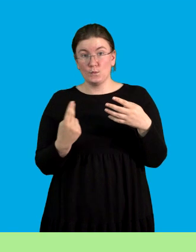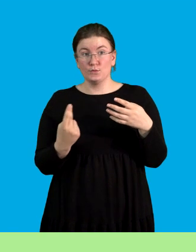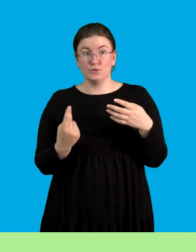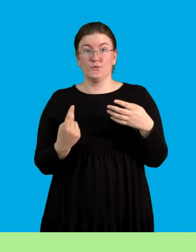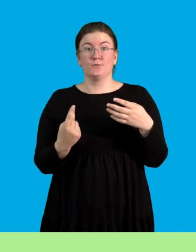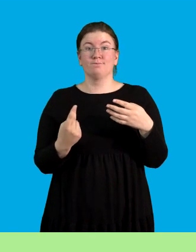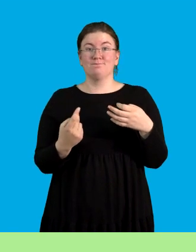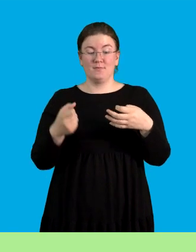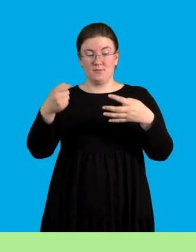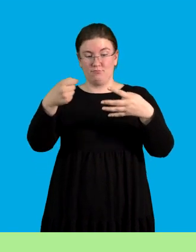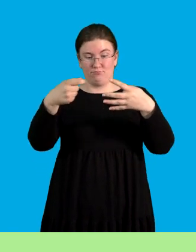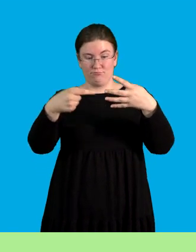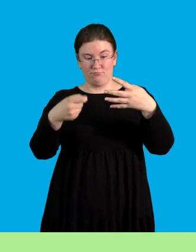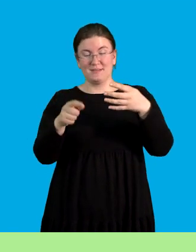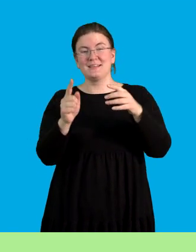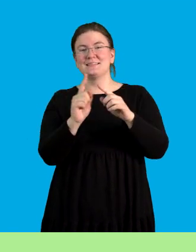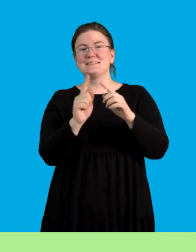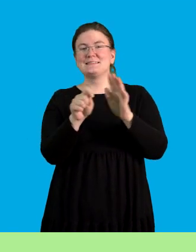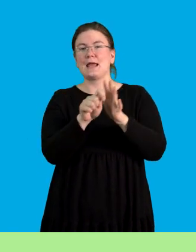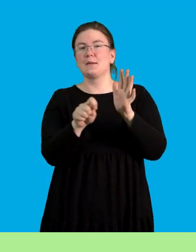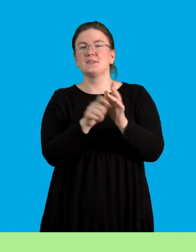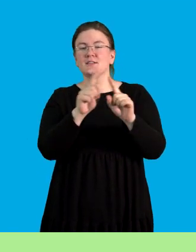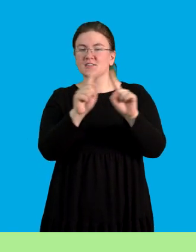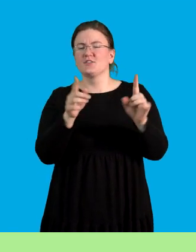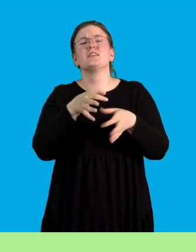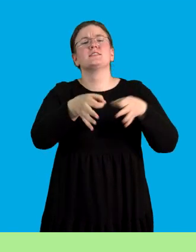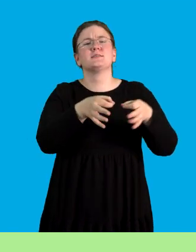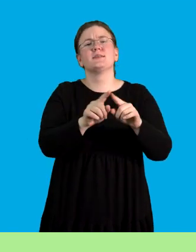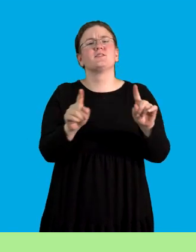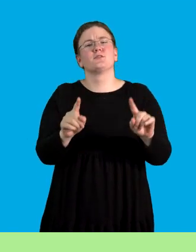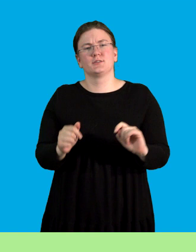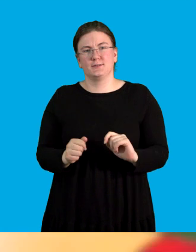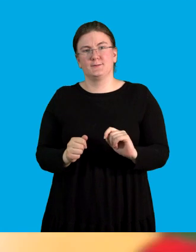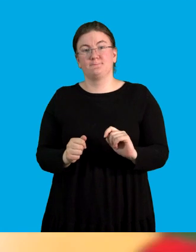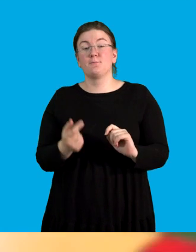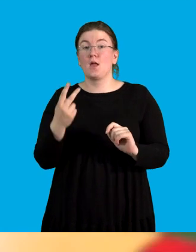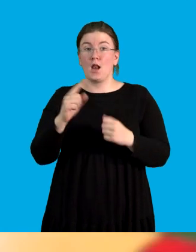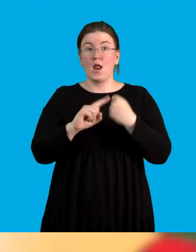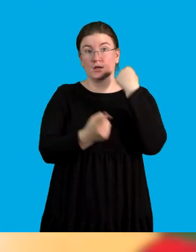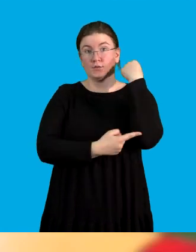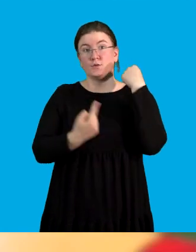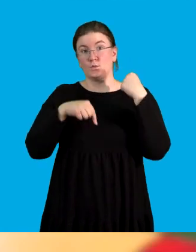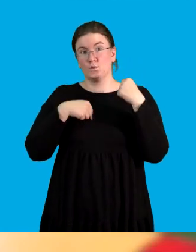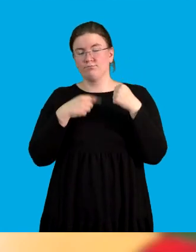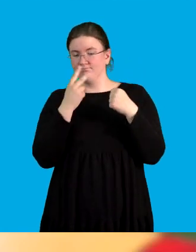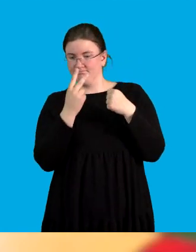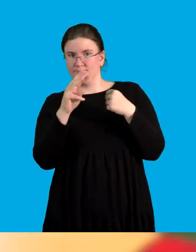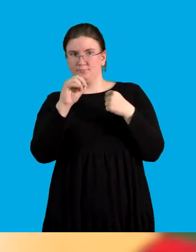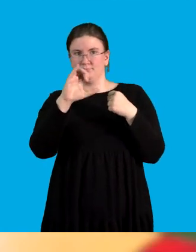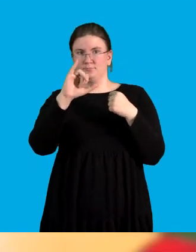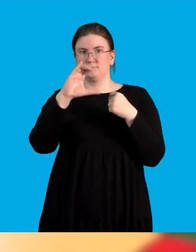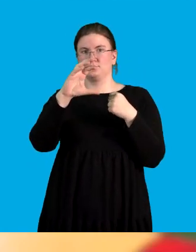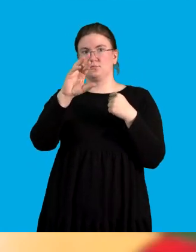different types of microorganisms, and lastly, we are going to look at what a micrograph is, and you will